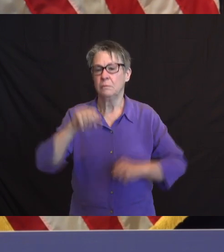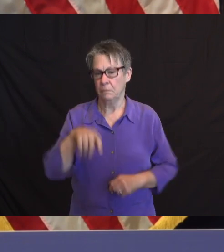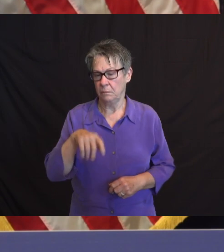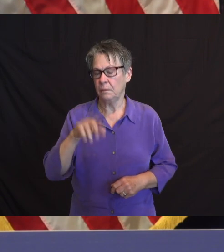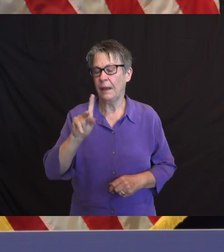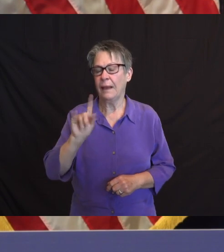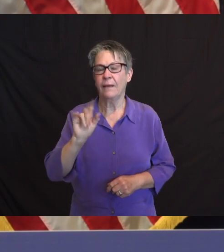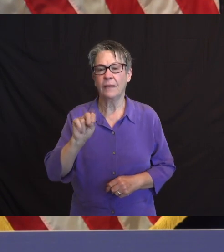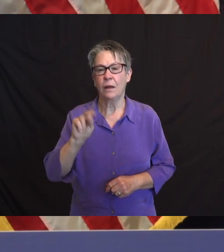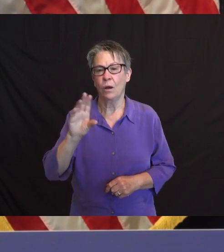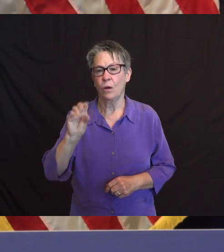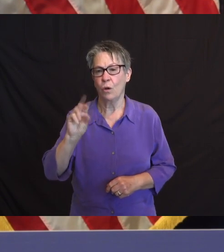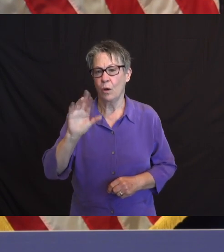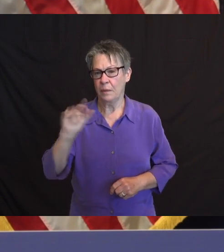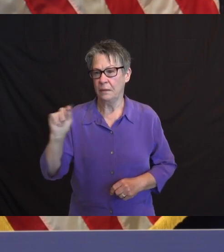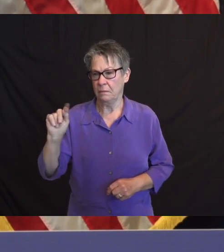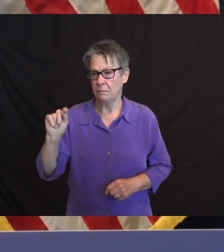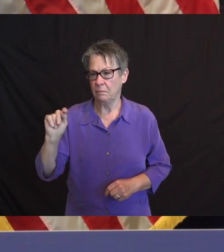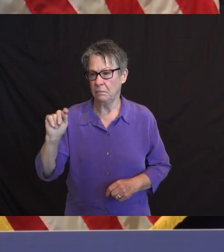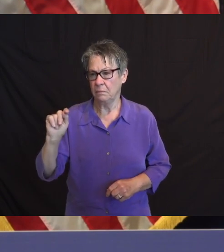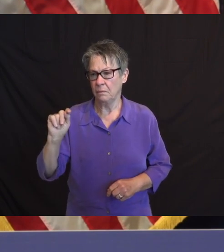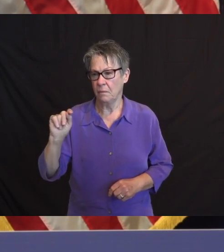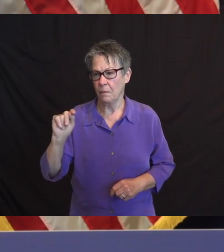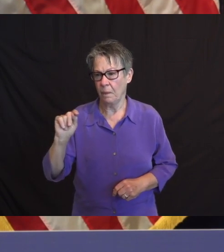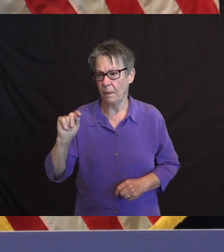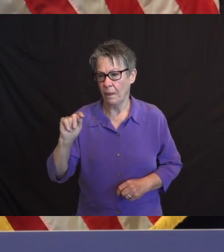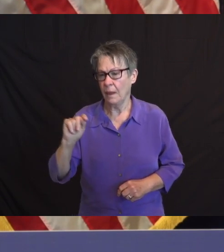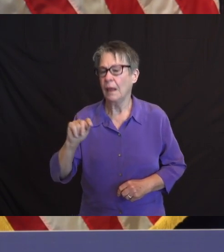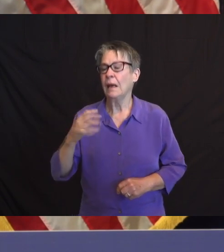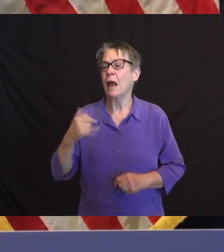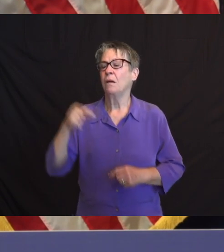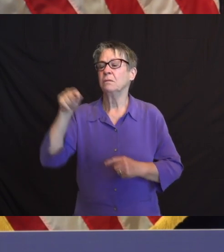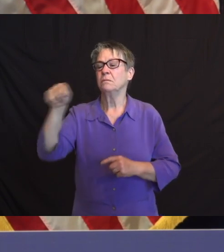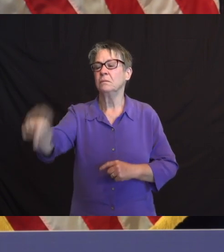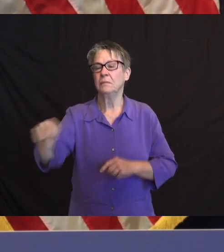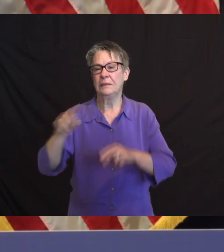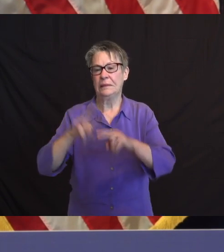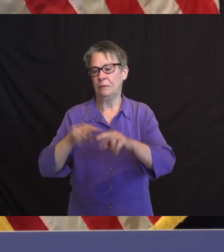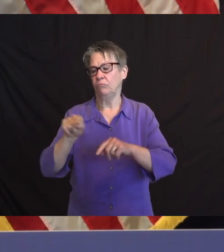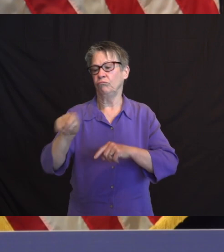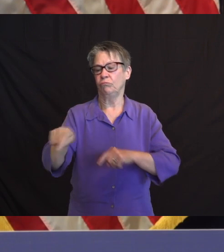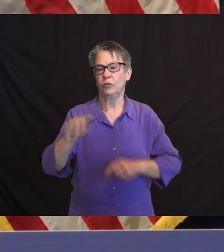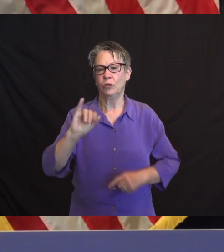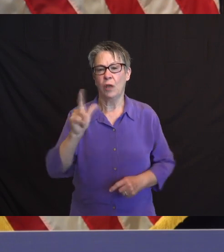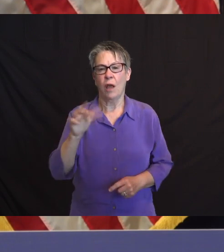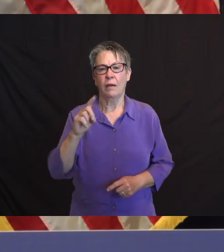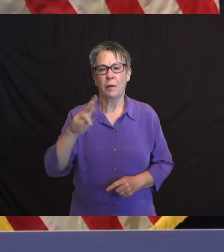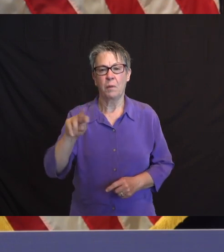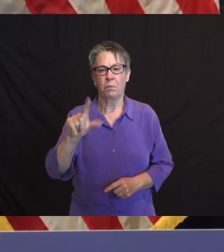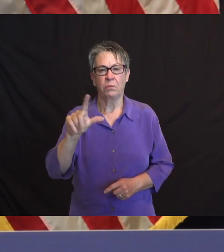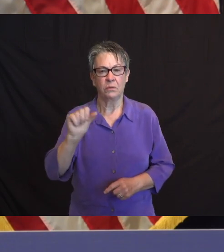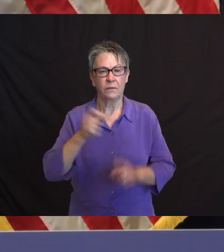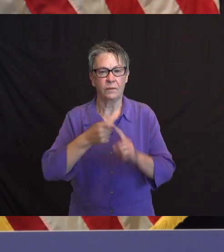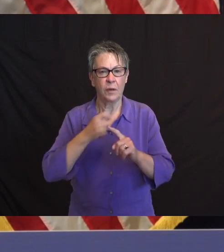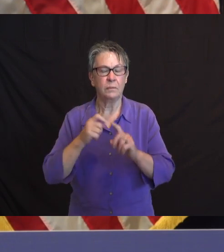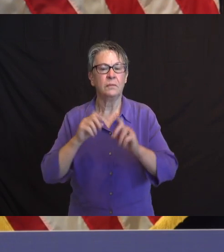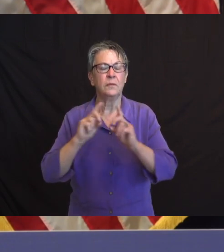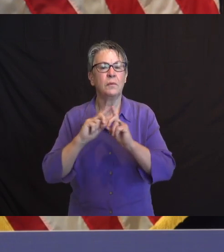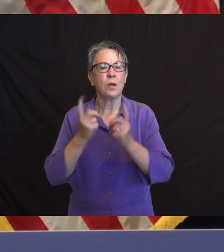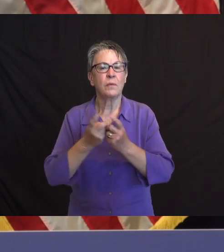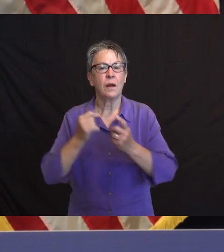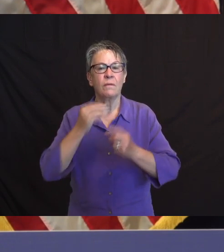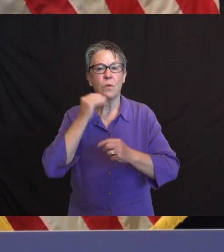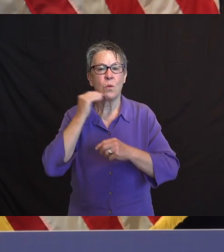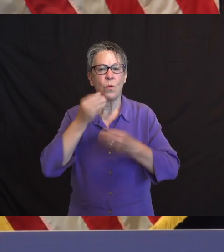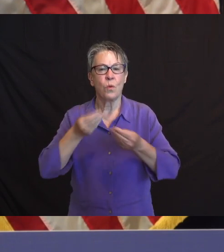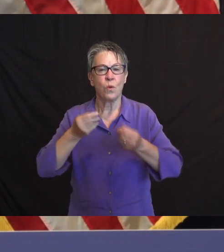us. Great to have you all here. Before I get to why Kevin is with us, I want to quickly cover a couple of other items, if I